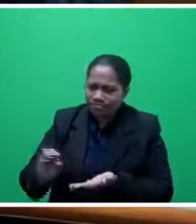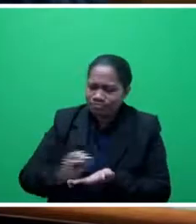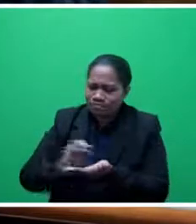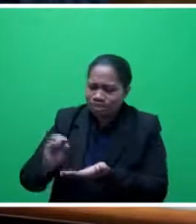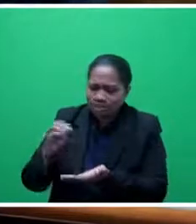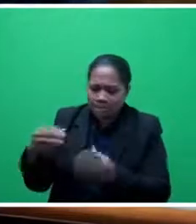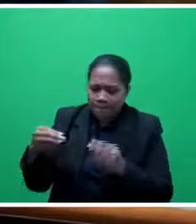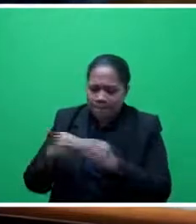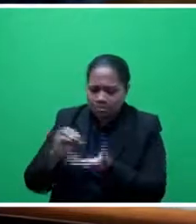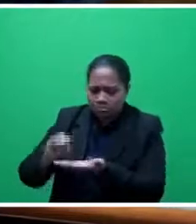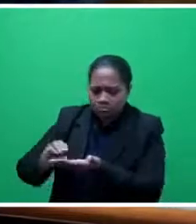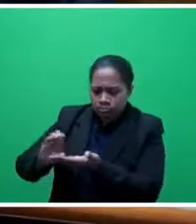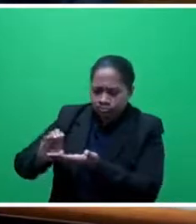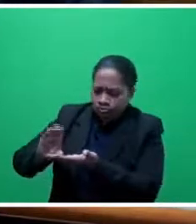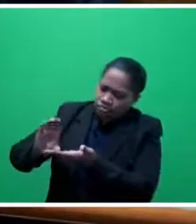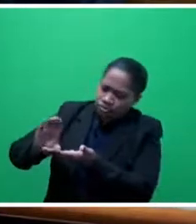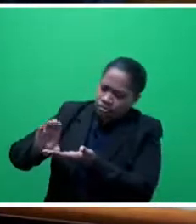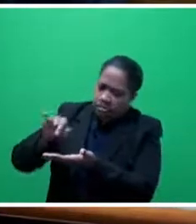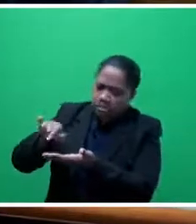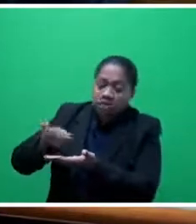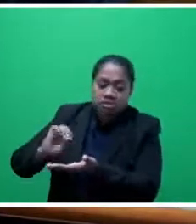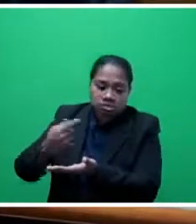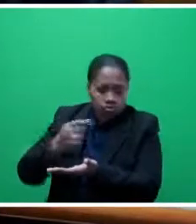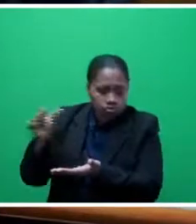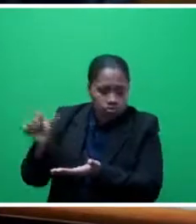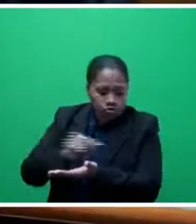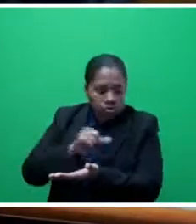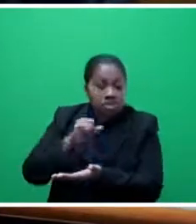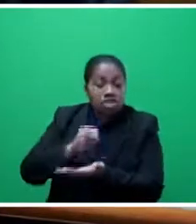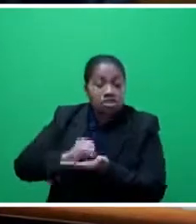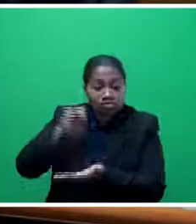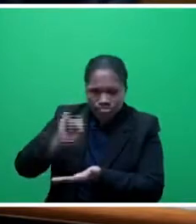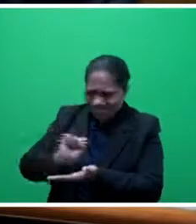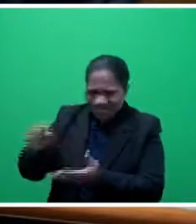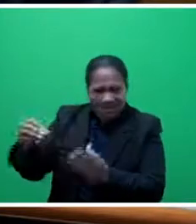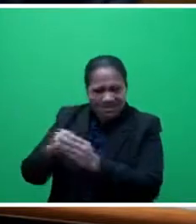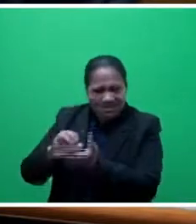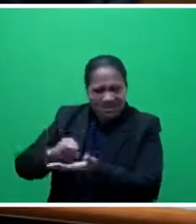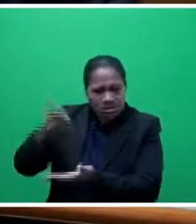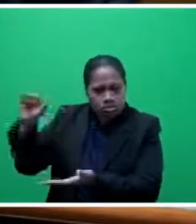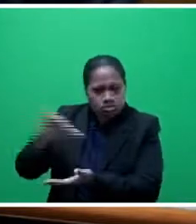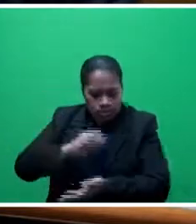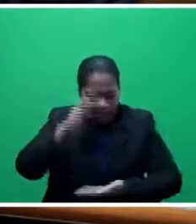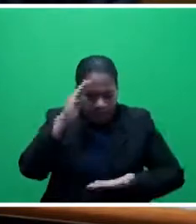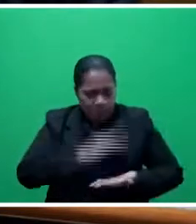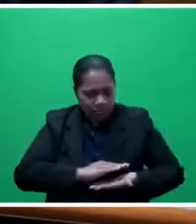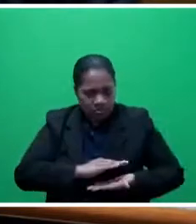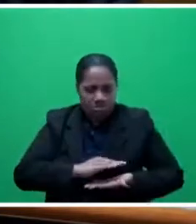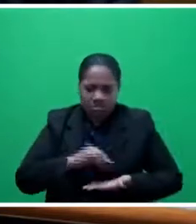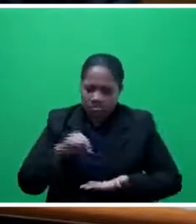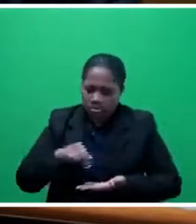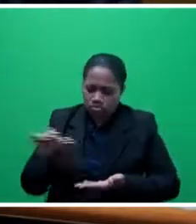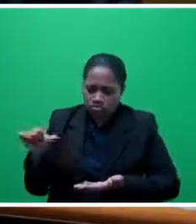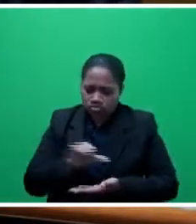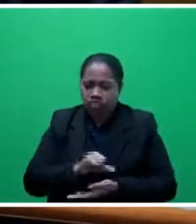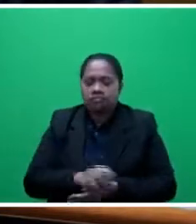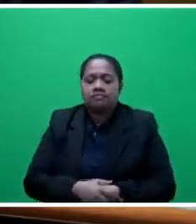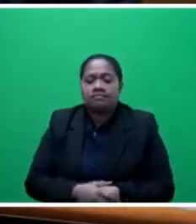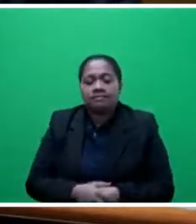It's very important for the banks to understand that they need to play their part as well. With respect